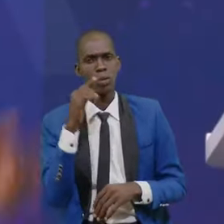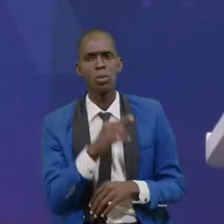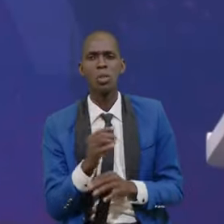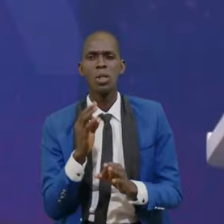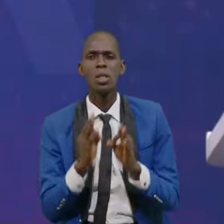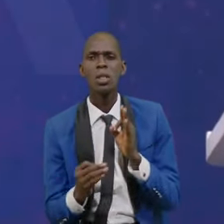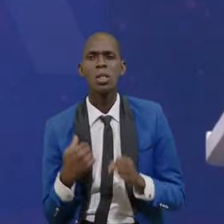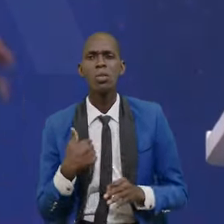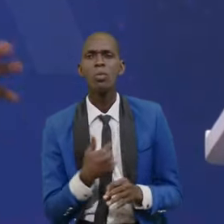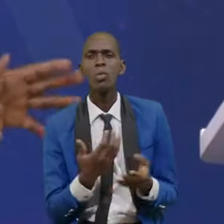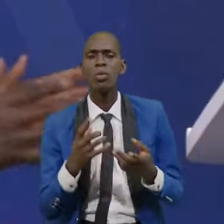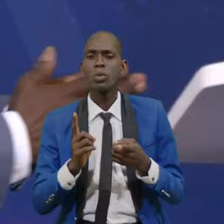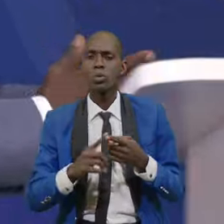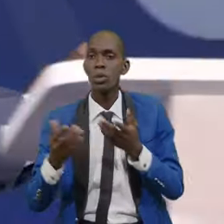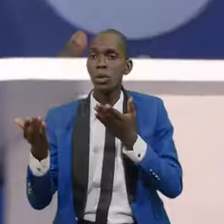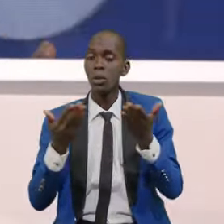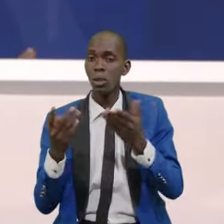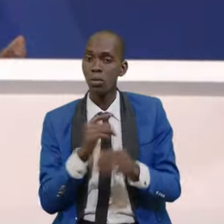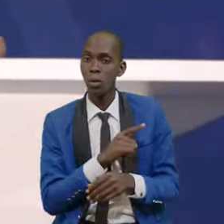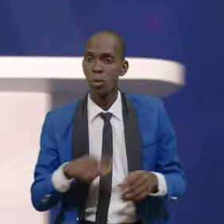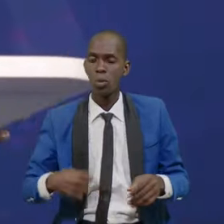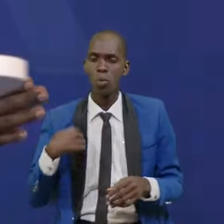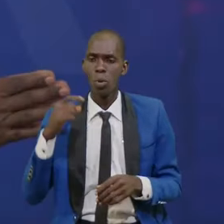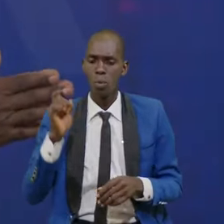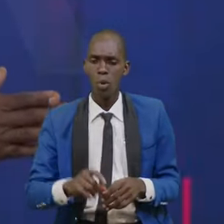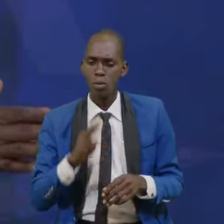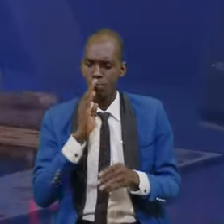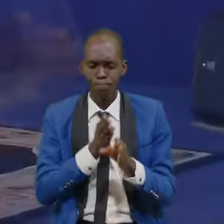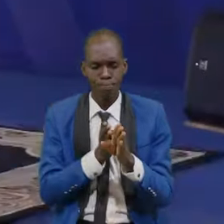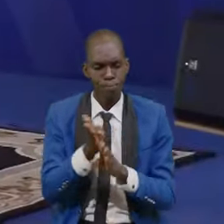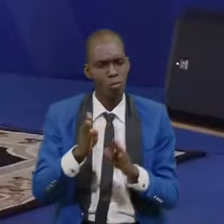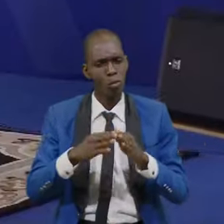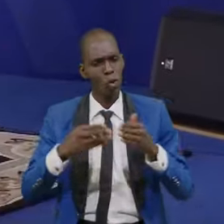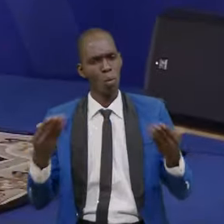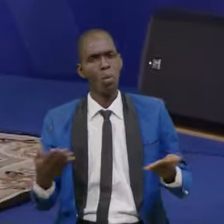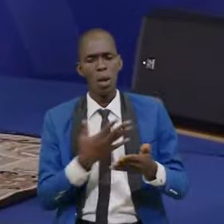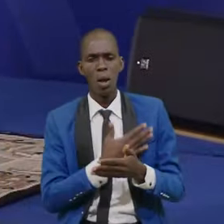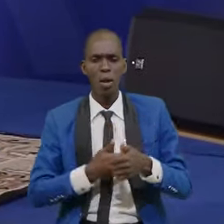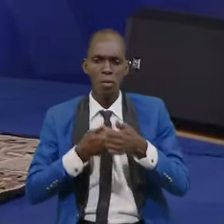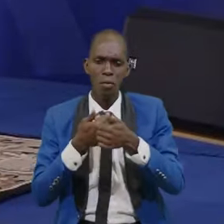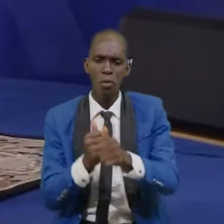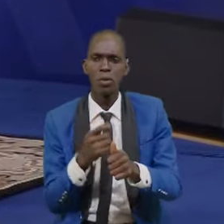Lord, we'll come out straight, we'll come out open, and then we'll follow the pattern.